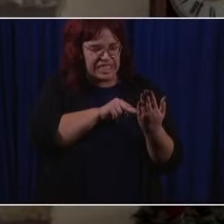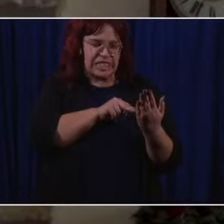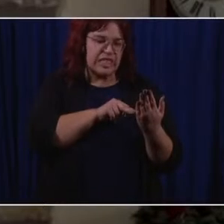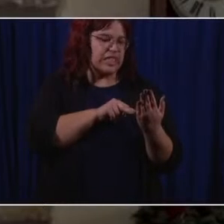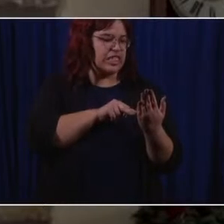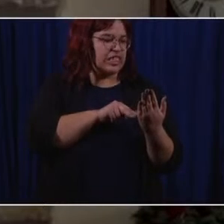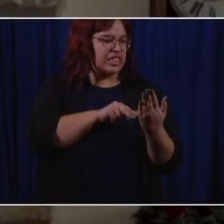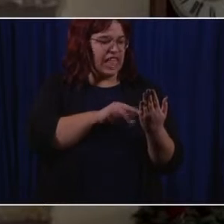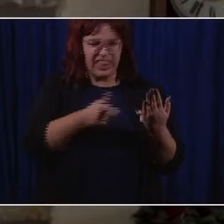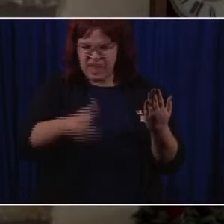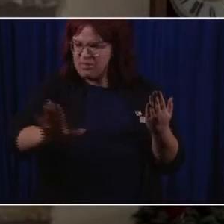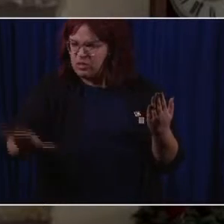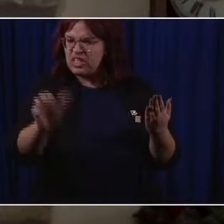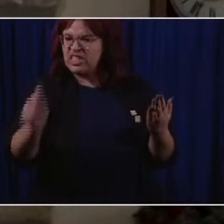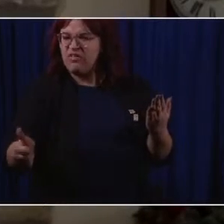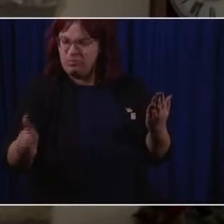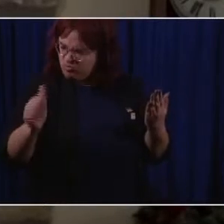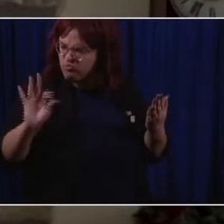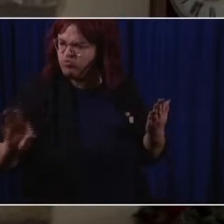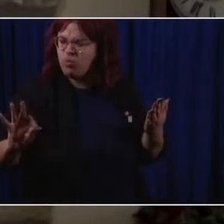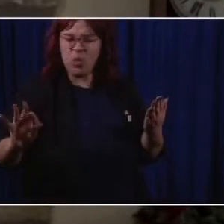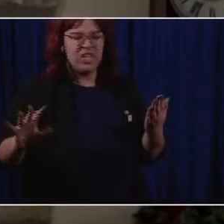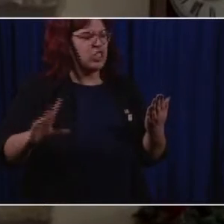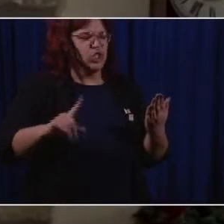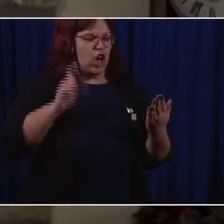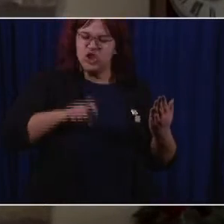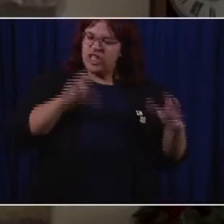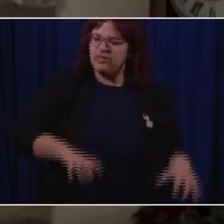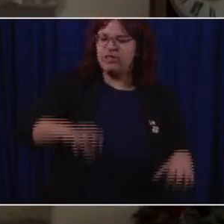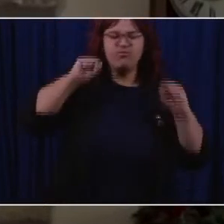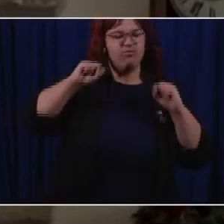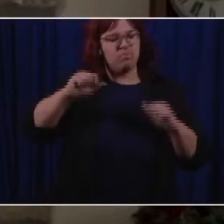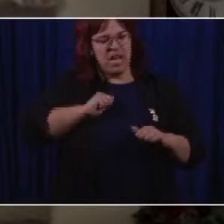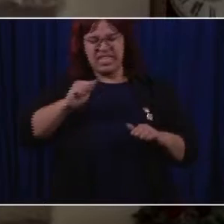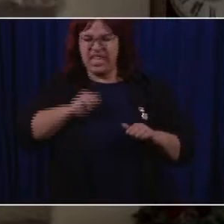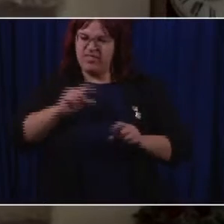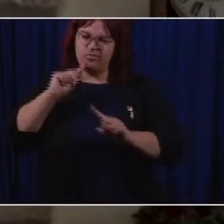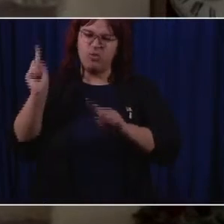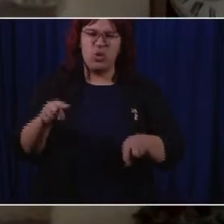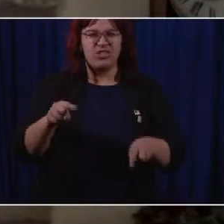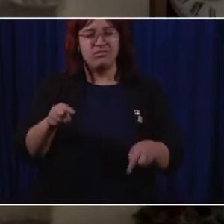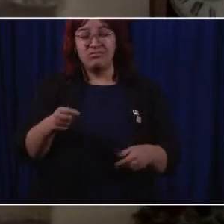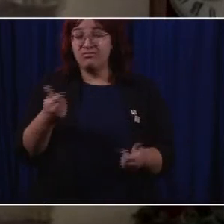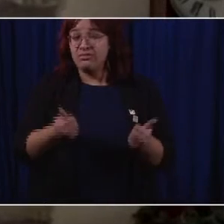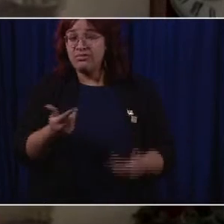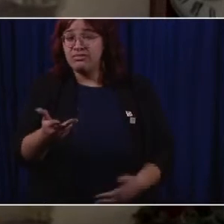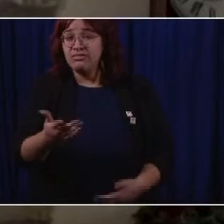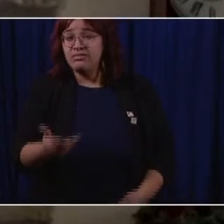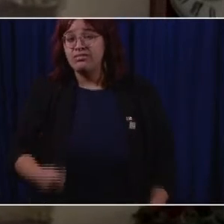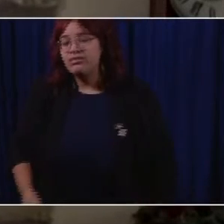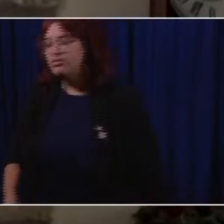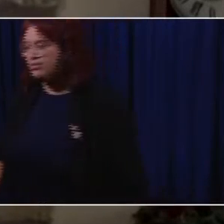order? Well, I second guess myself every day on a lot of different things, but